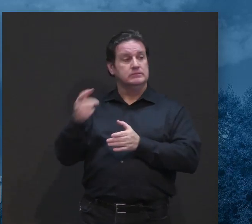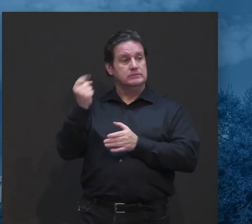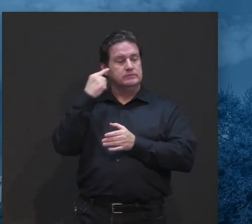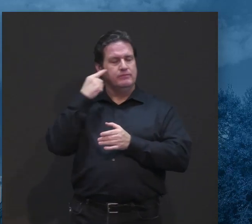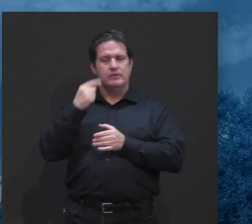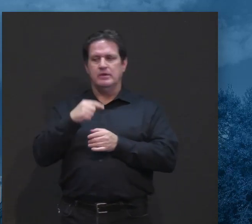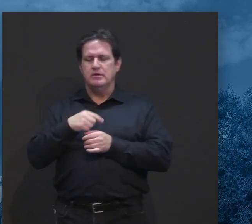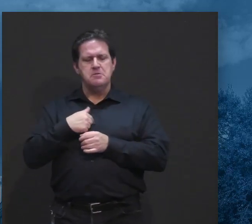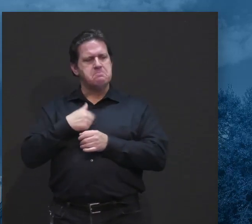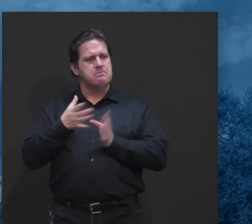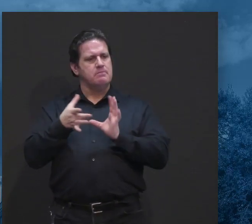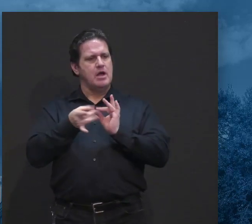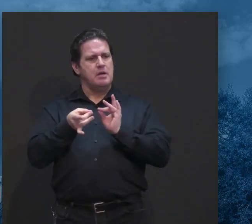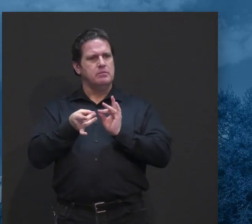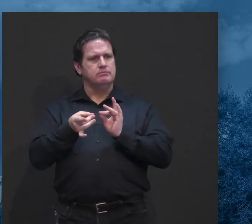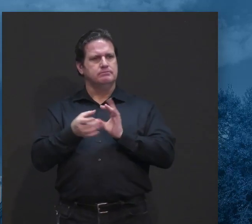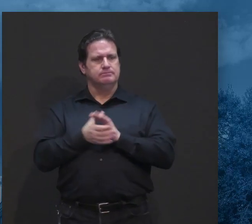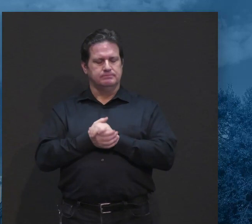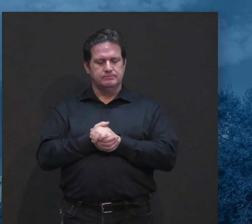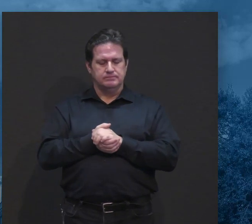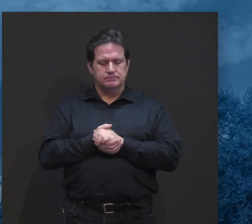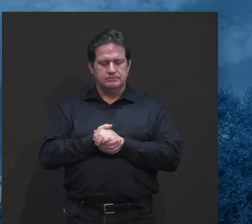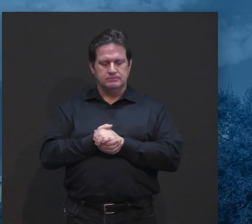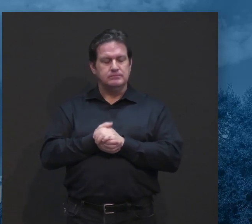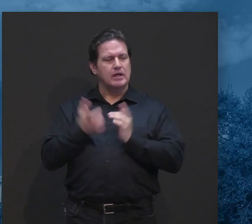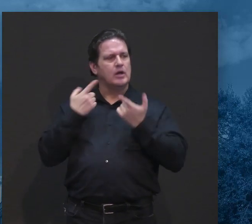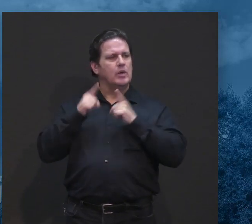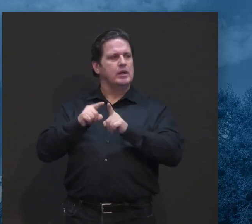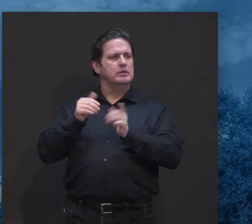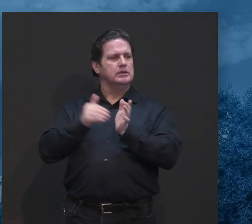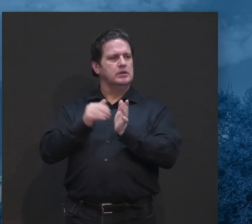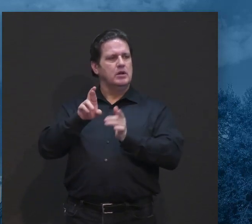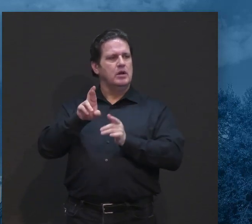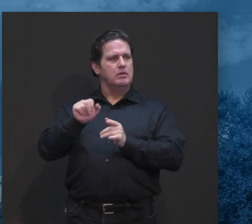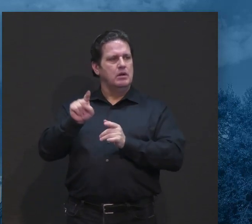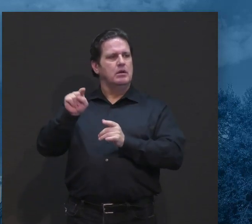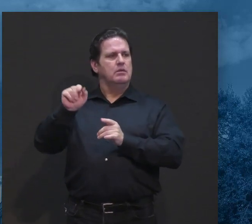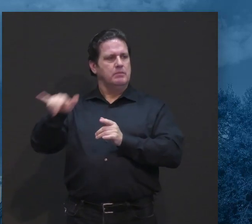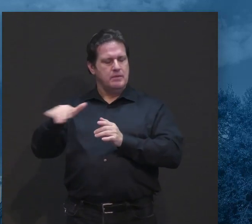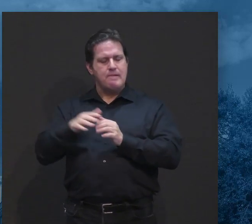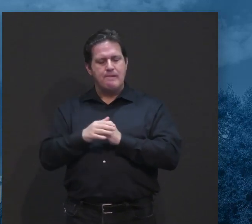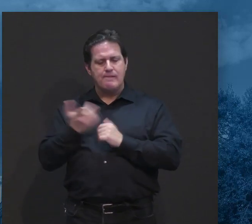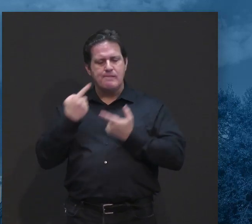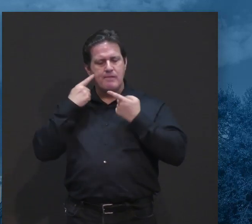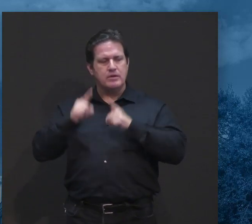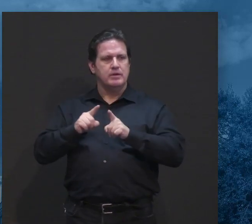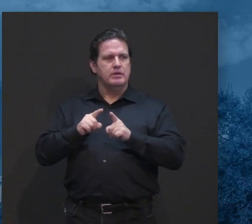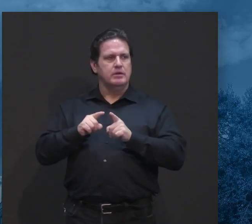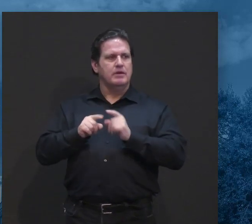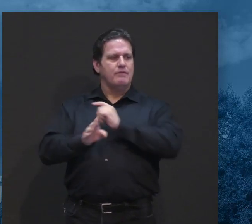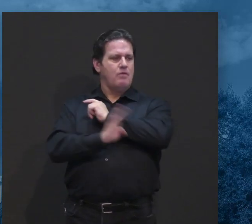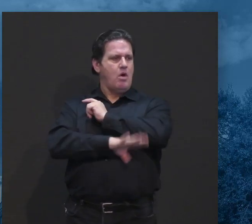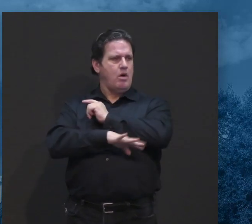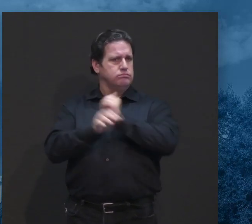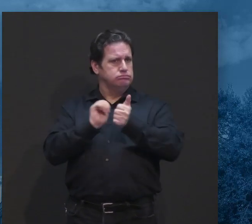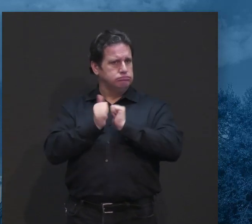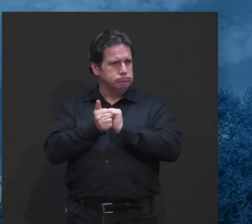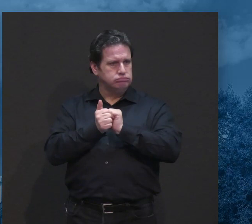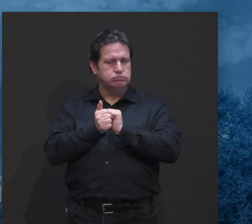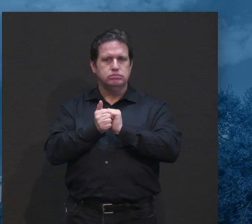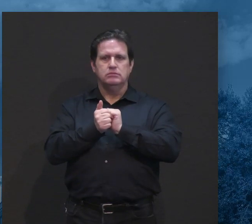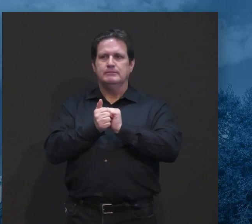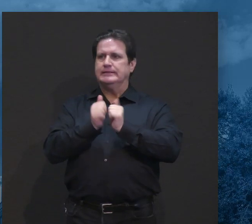just like to comment on the problem, right? Because I agree with Dr. Rattay with respect to the fall sports, particularly